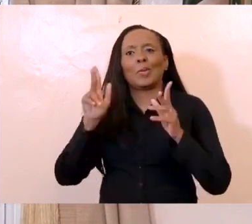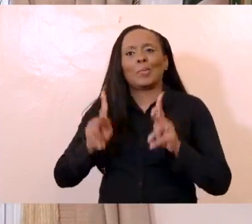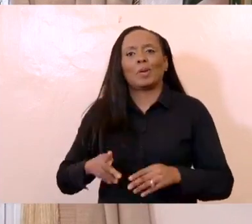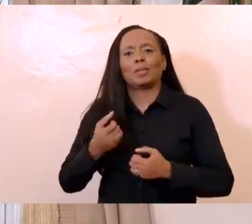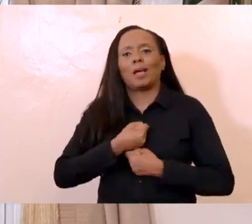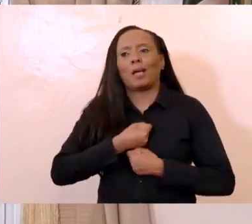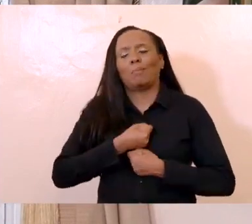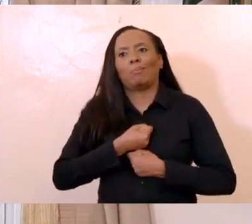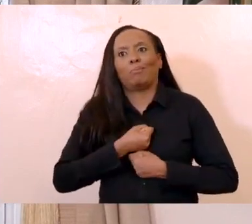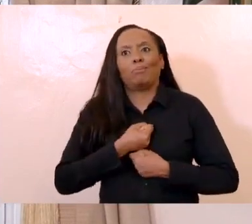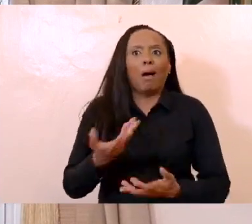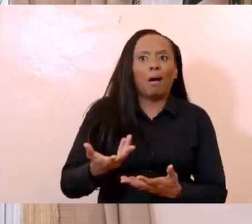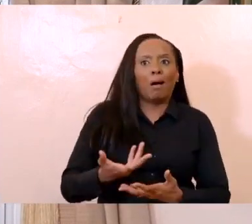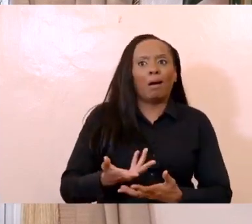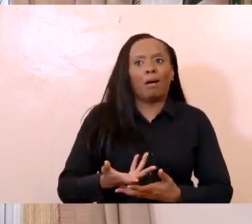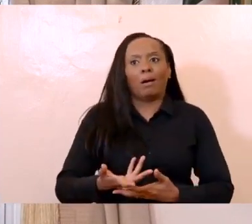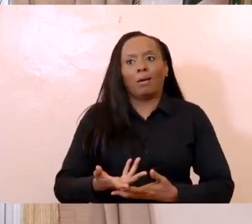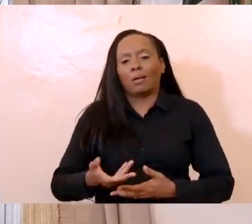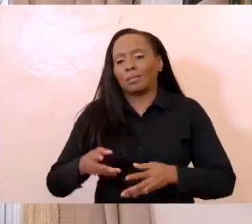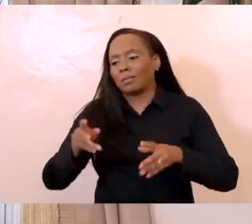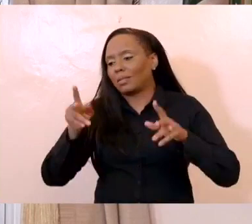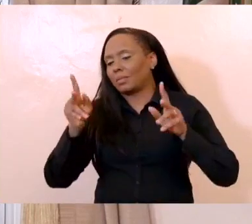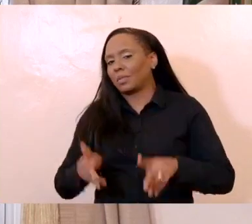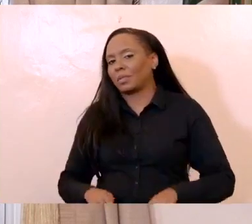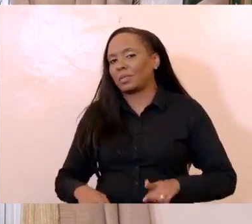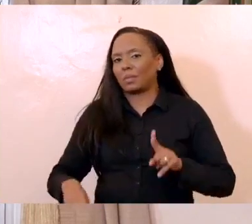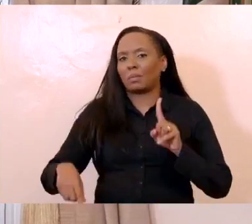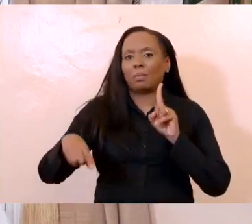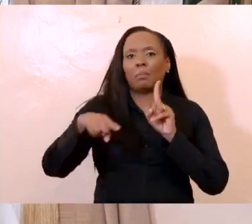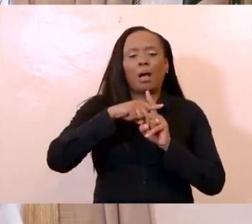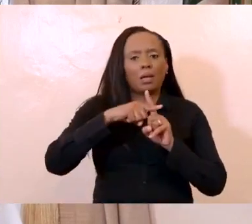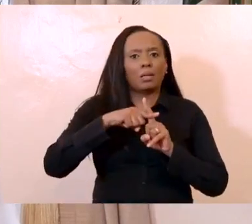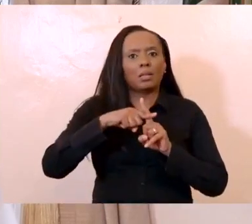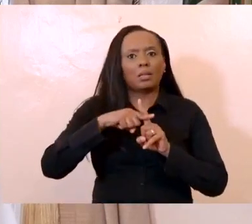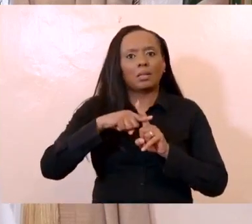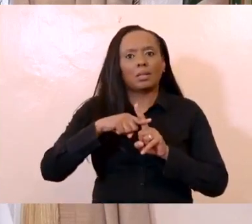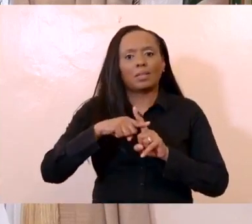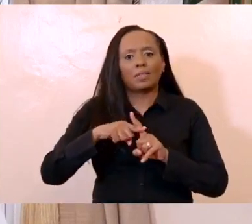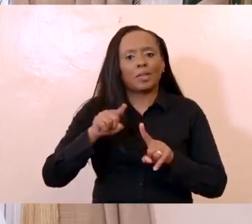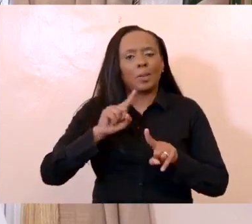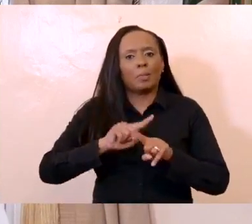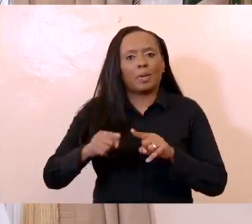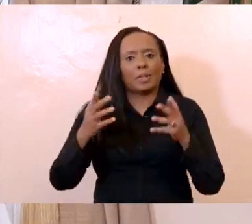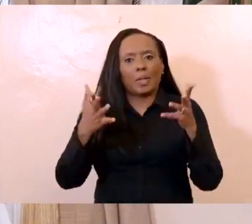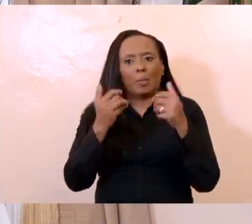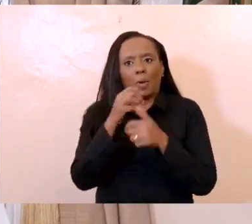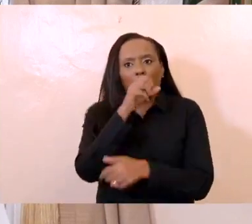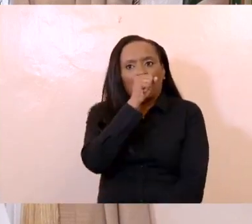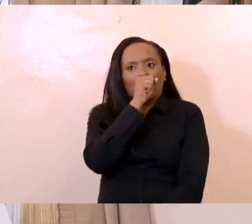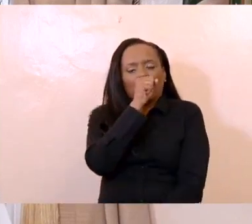that person was positive, and that person was actually the source from that guy's